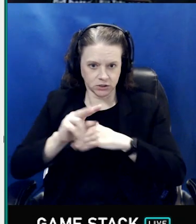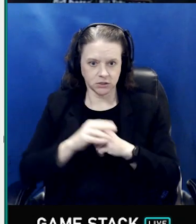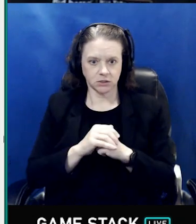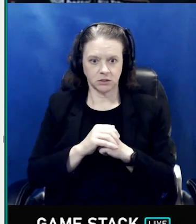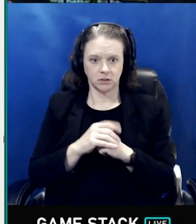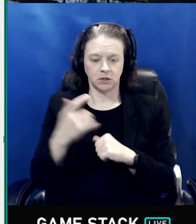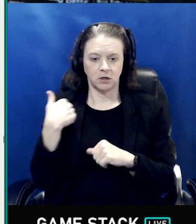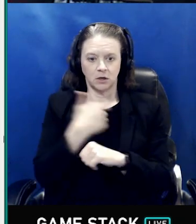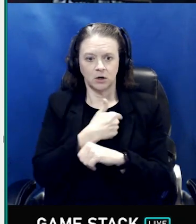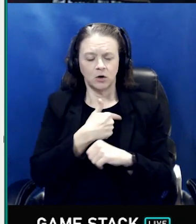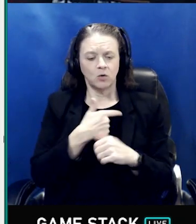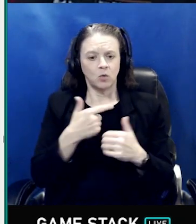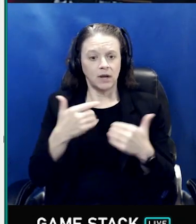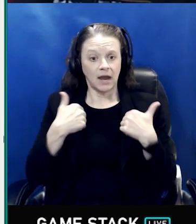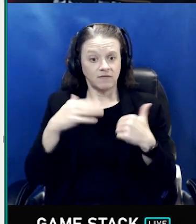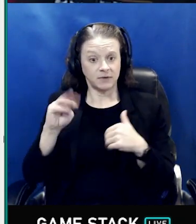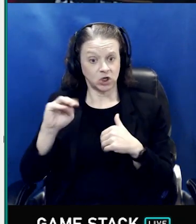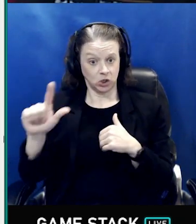get help.